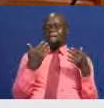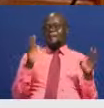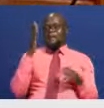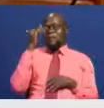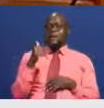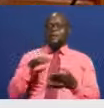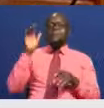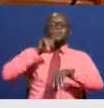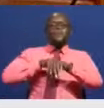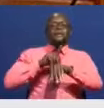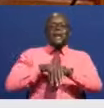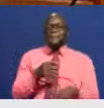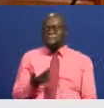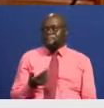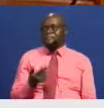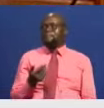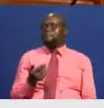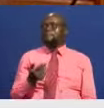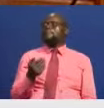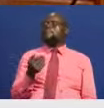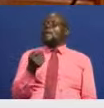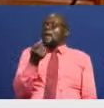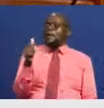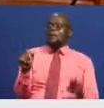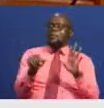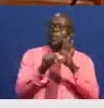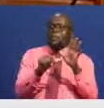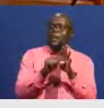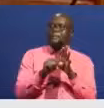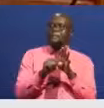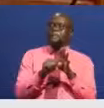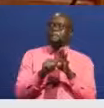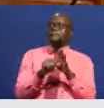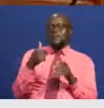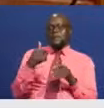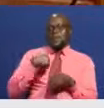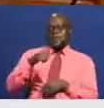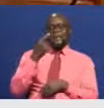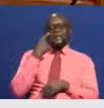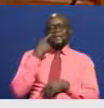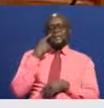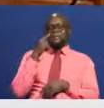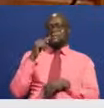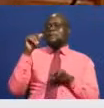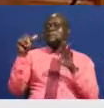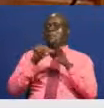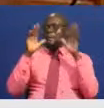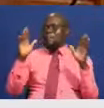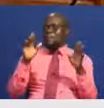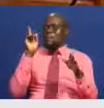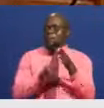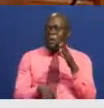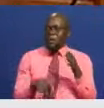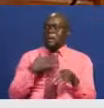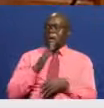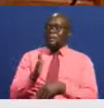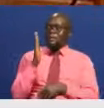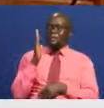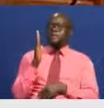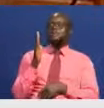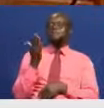because often little problems that happen tend to overshadow the bigger picture of what our security